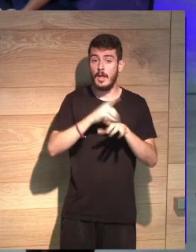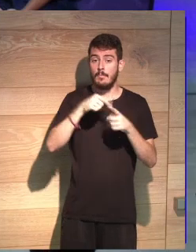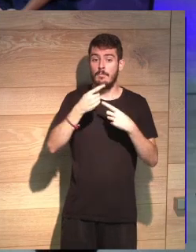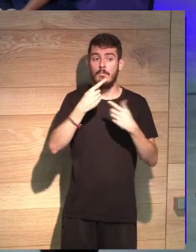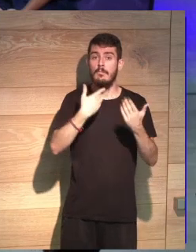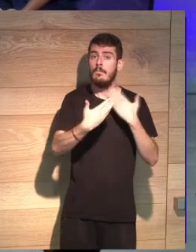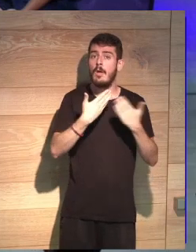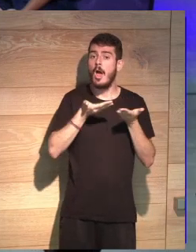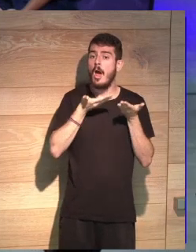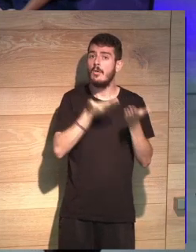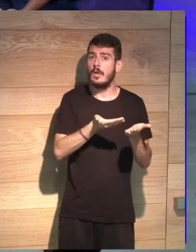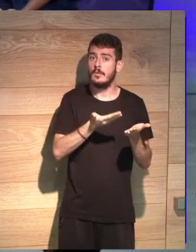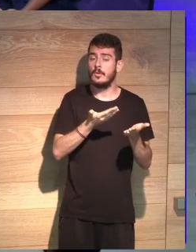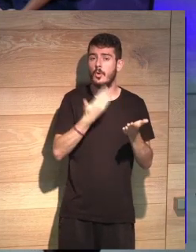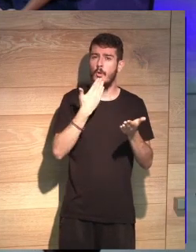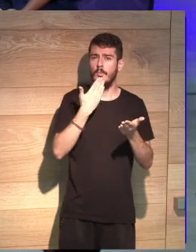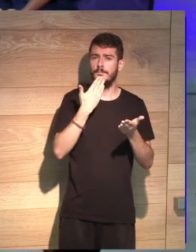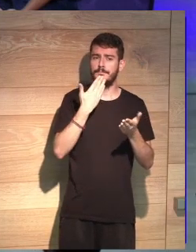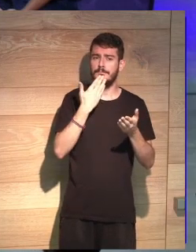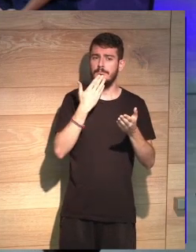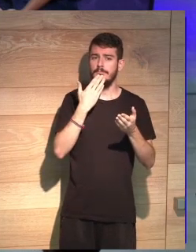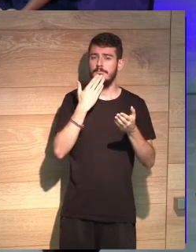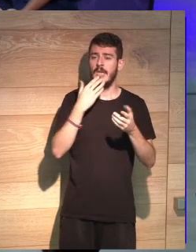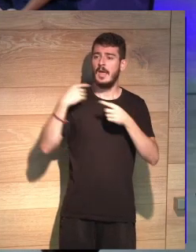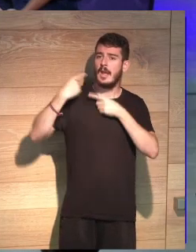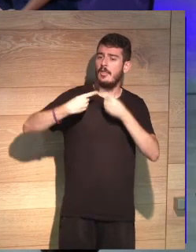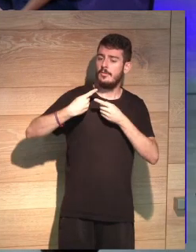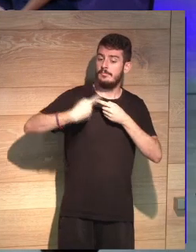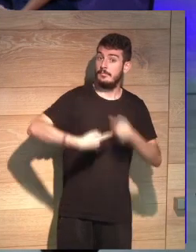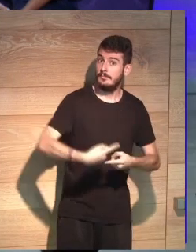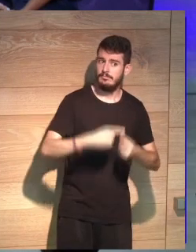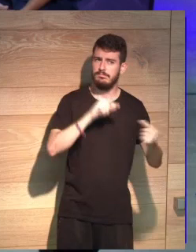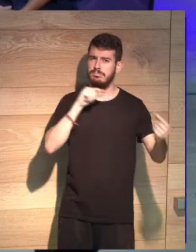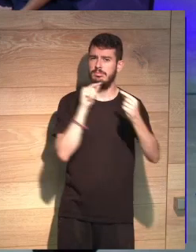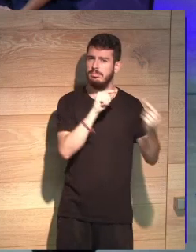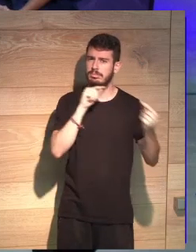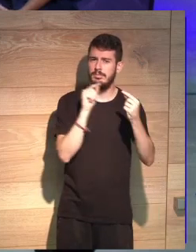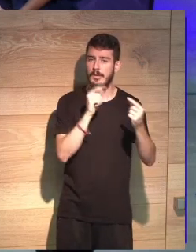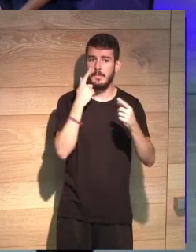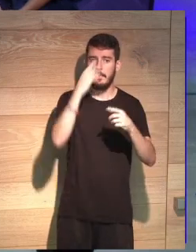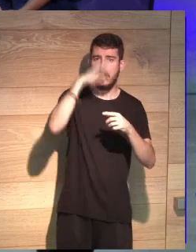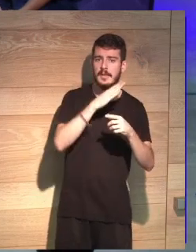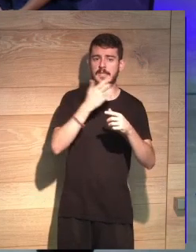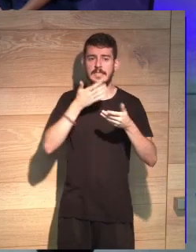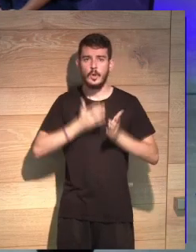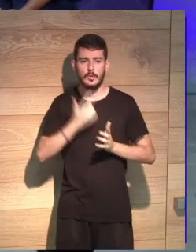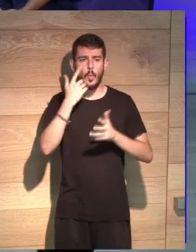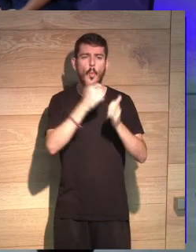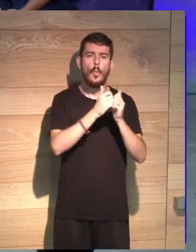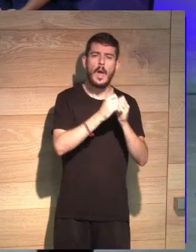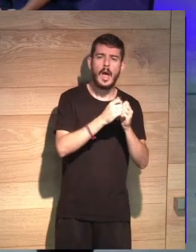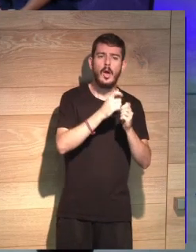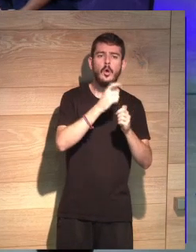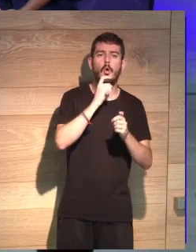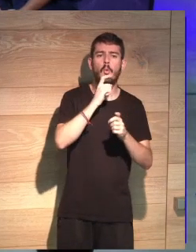has been made by parents who play video games and parents who don't, in order also, or among